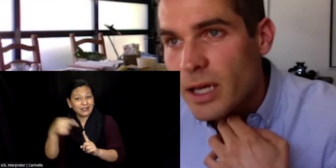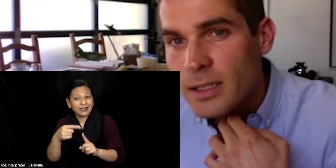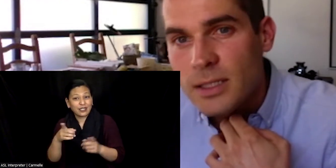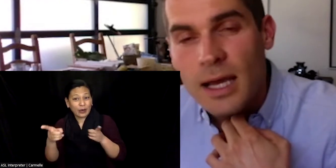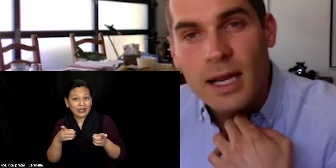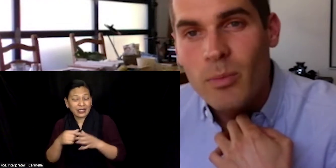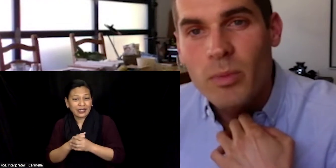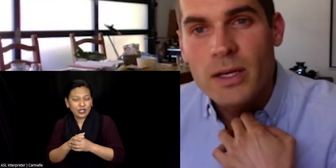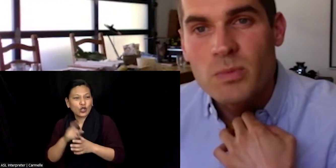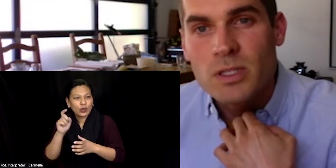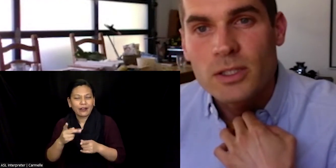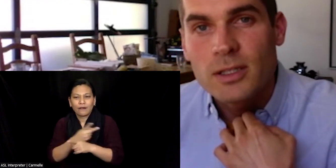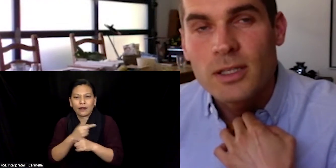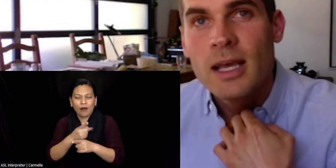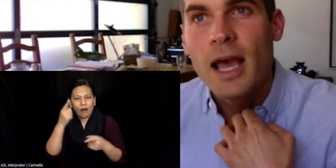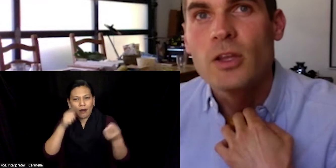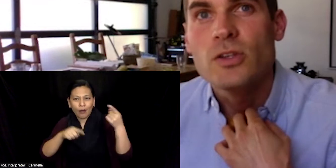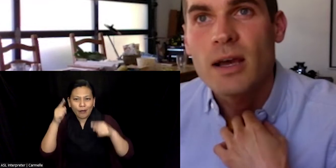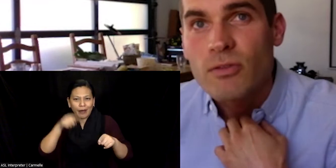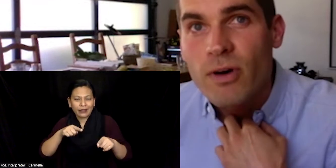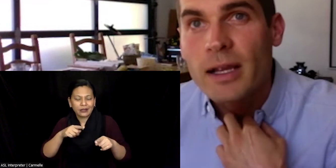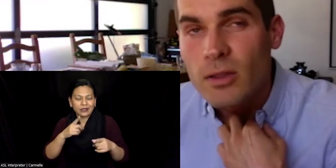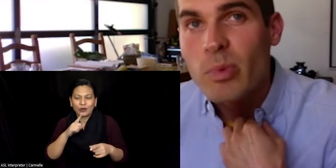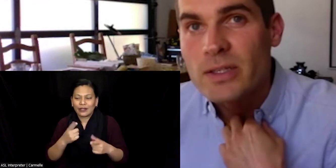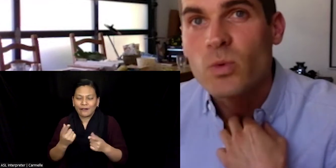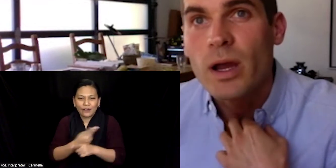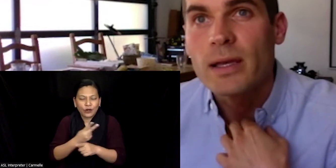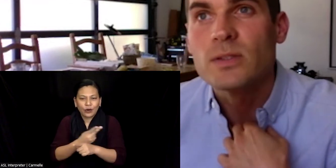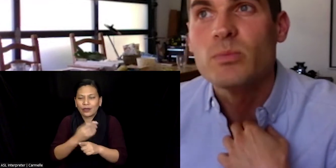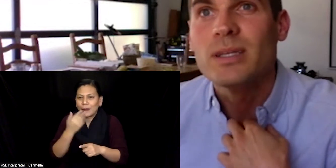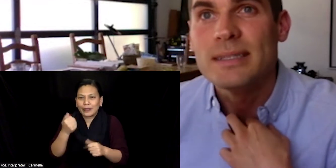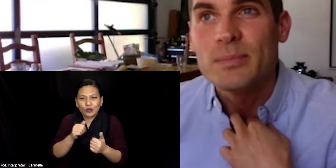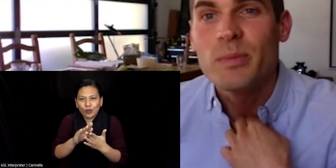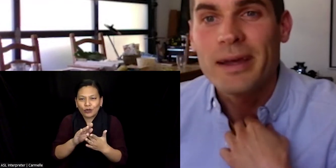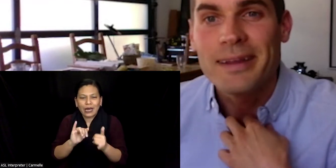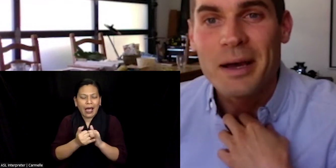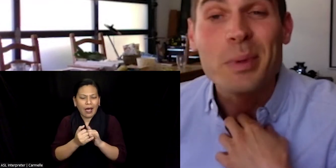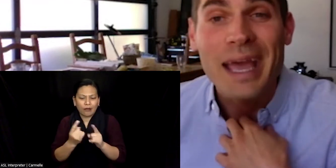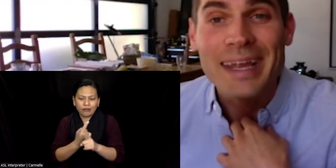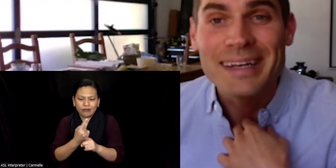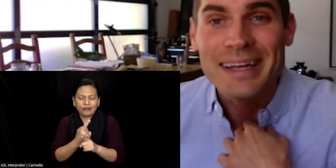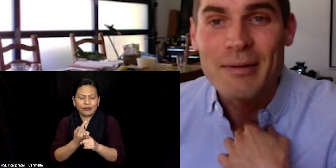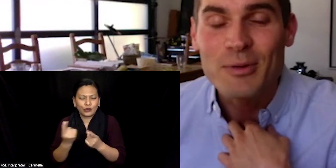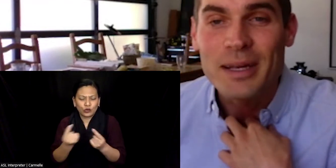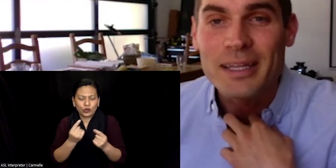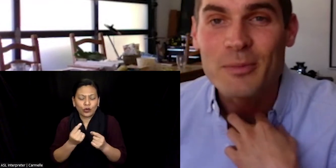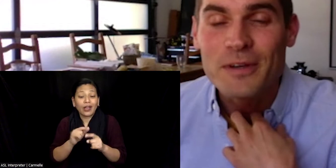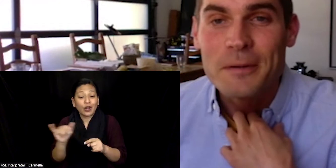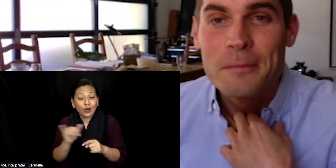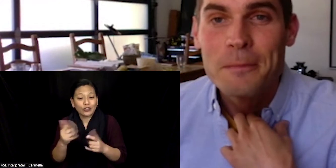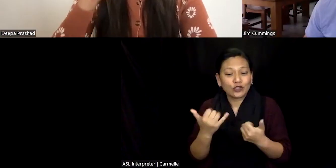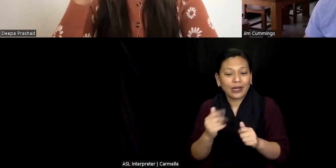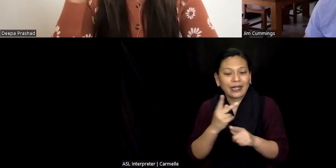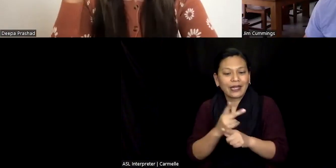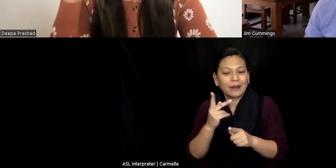up getting to that compromise position, and you just have to find the best way to be a diplomat and not be hated after making the